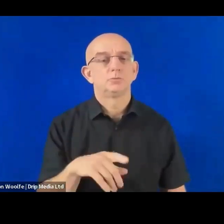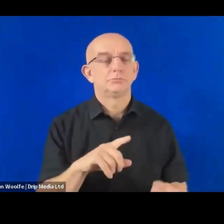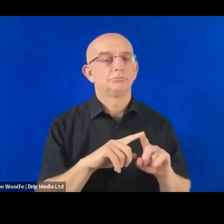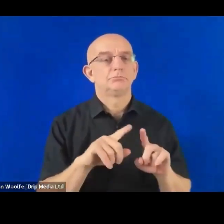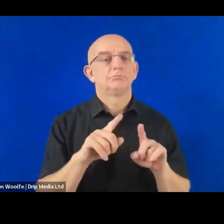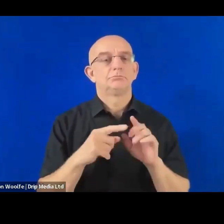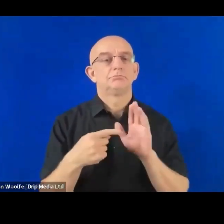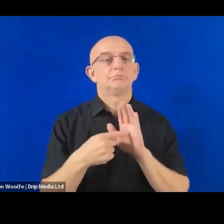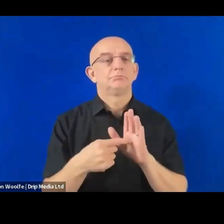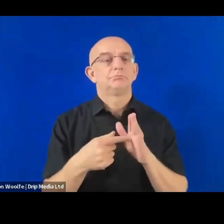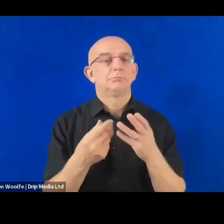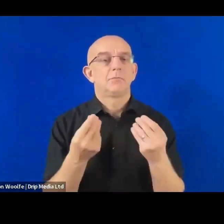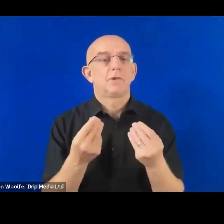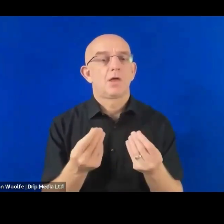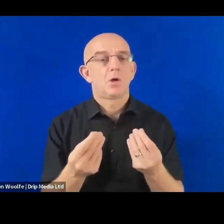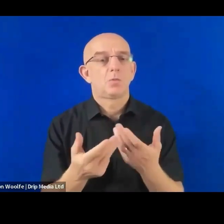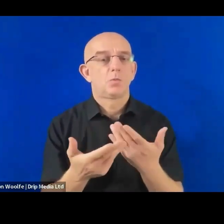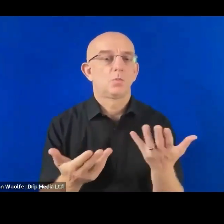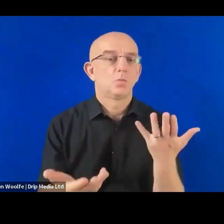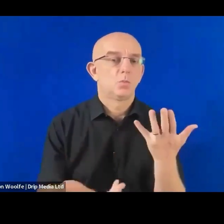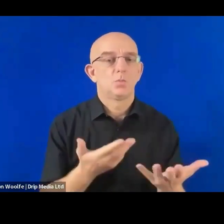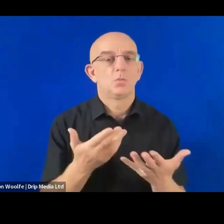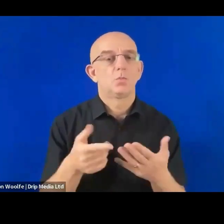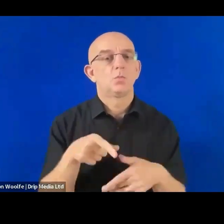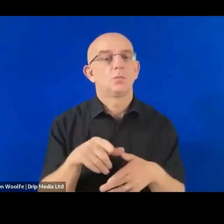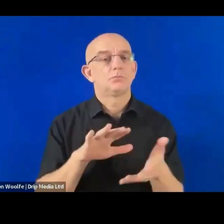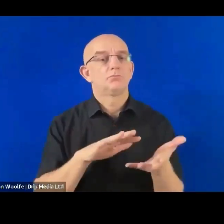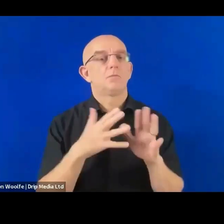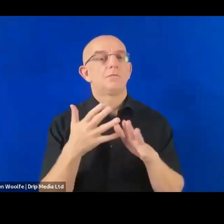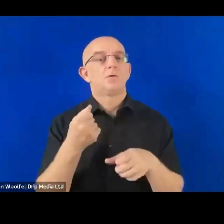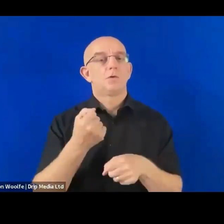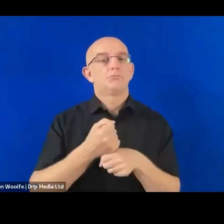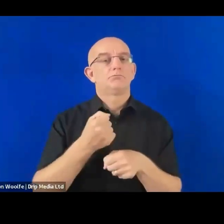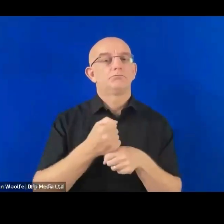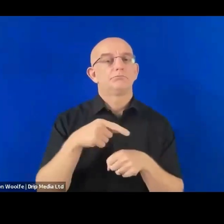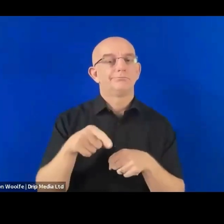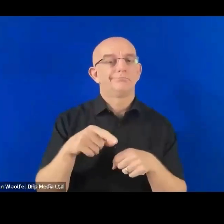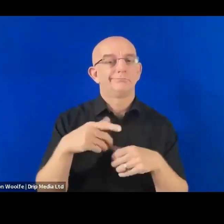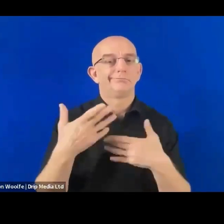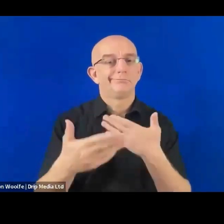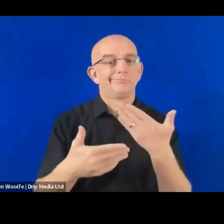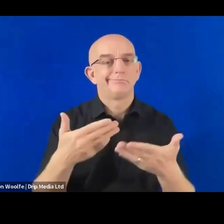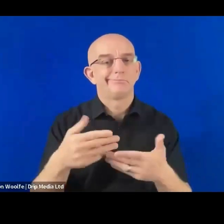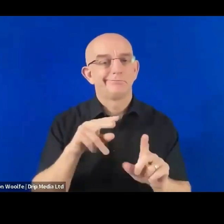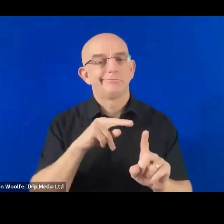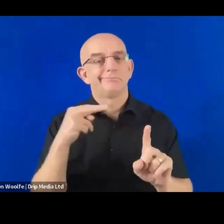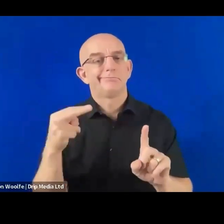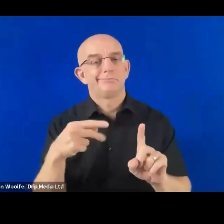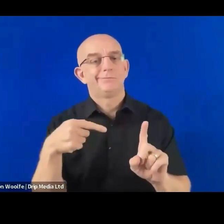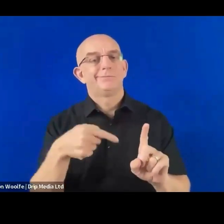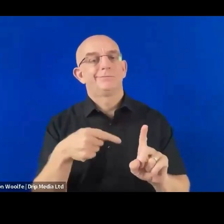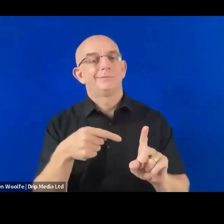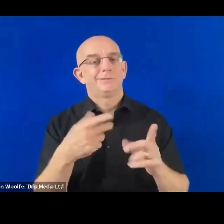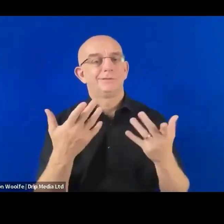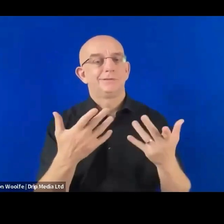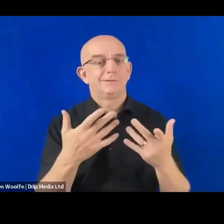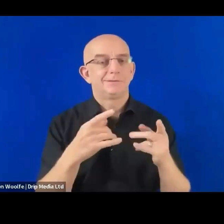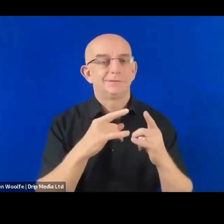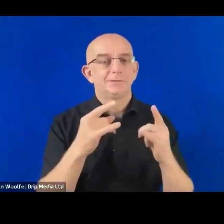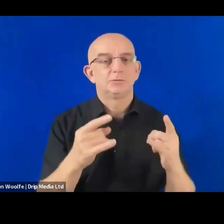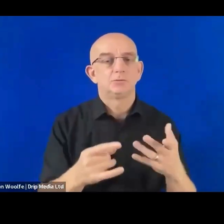the transform is institutionalized and now is linking with the academy institution. I